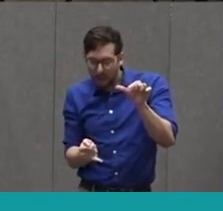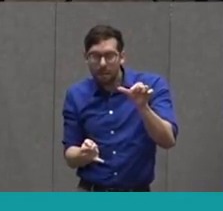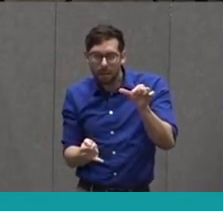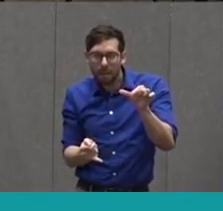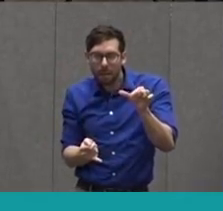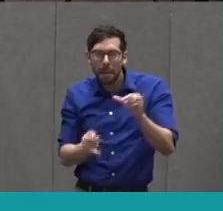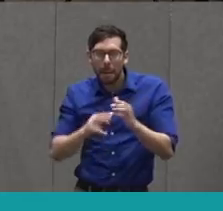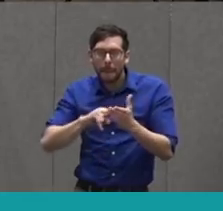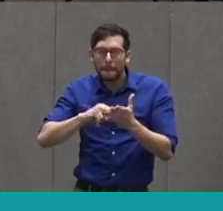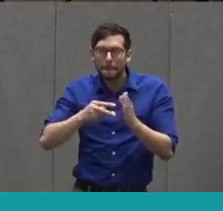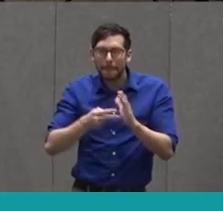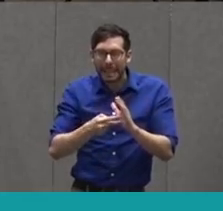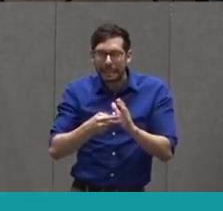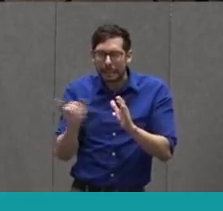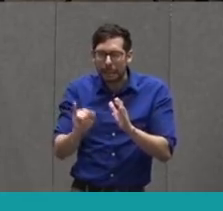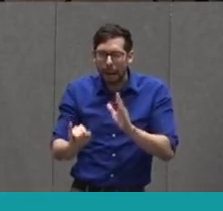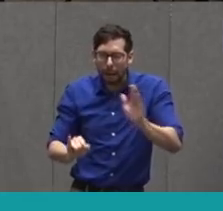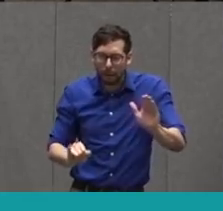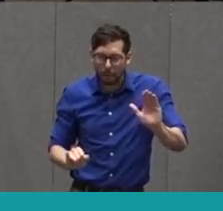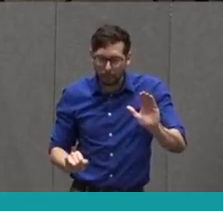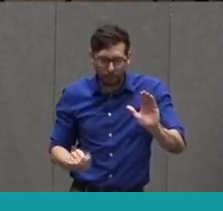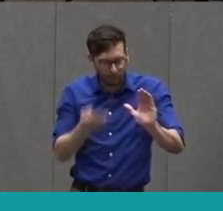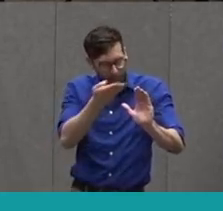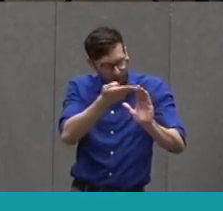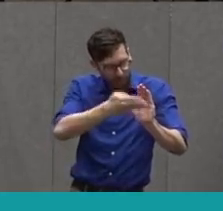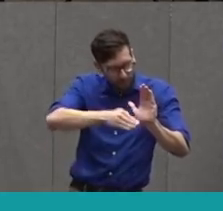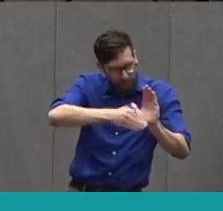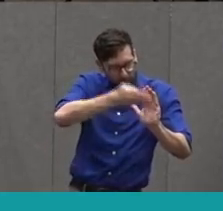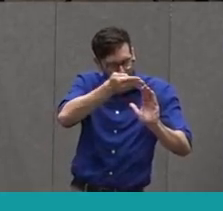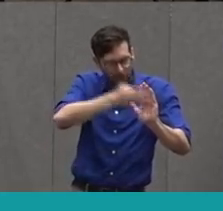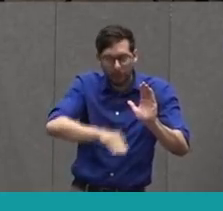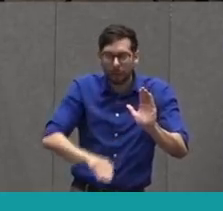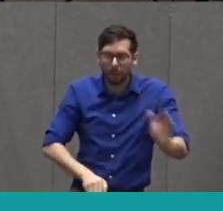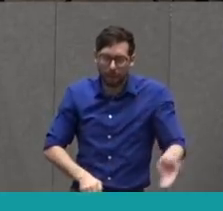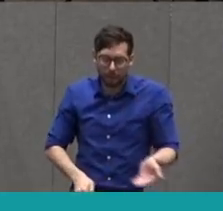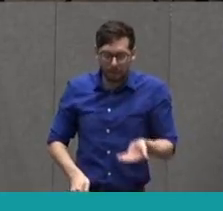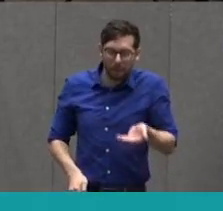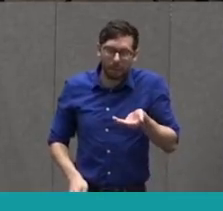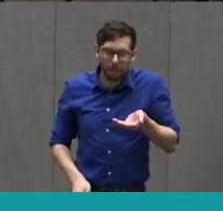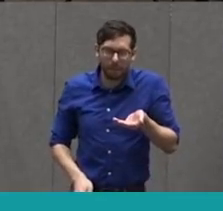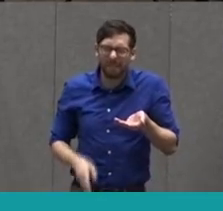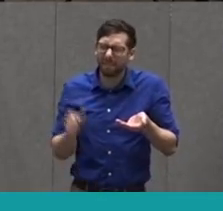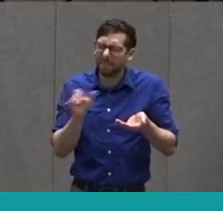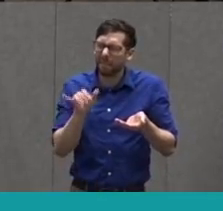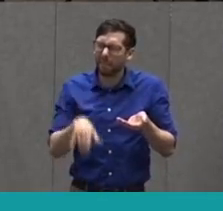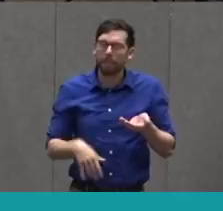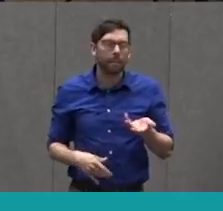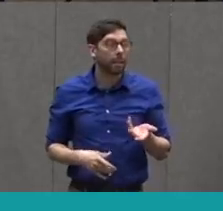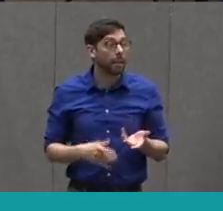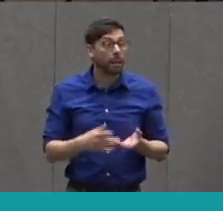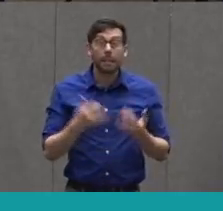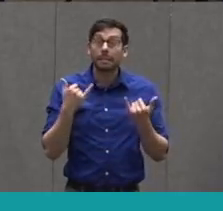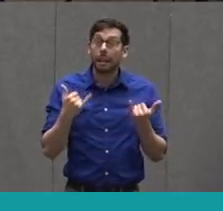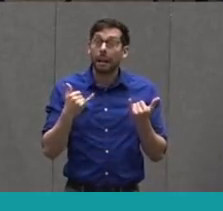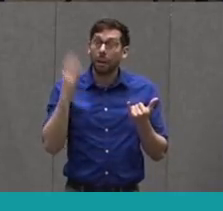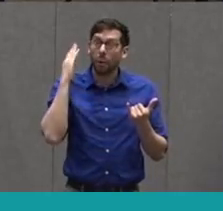it's dipped in, that you could see that it has a groove here. So let me list some of its properties.